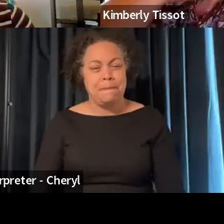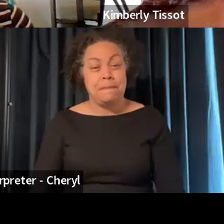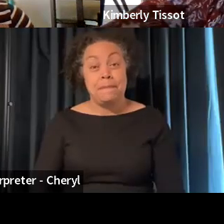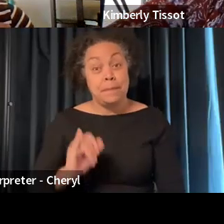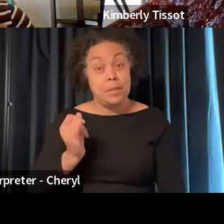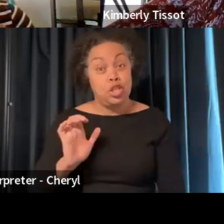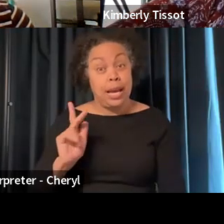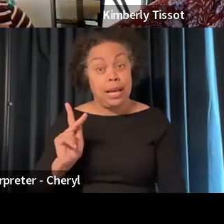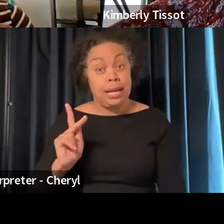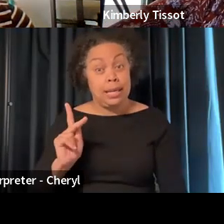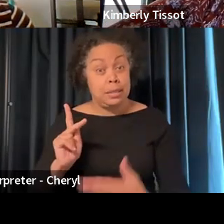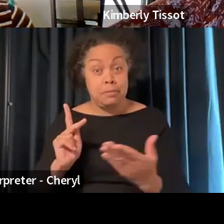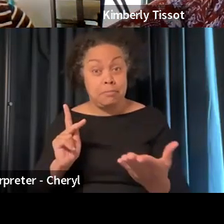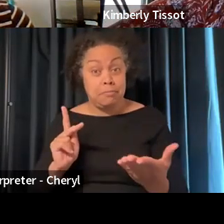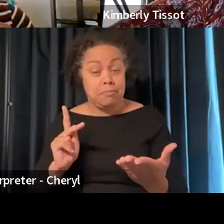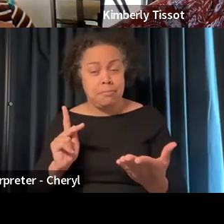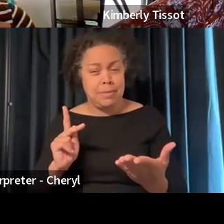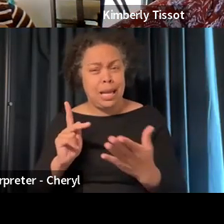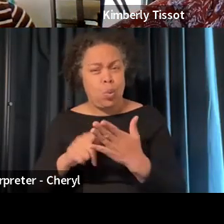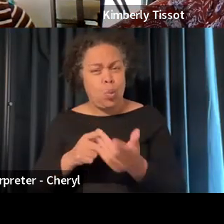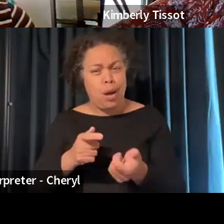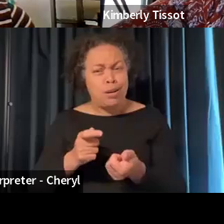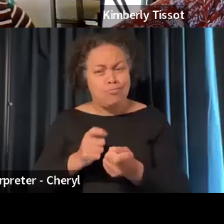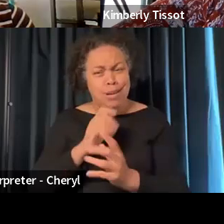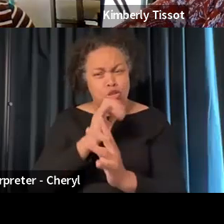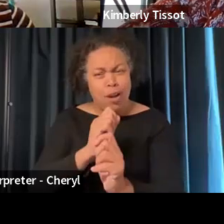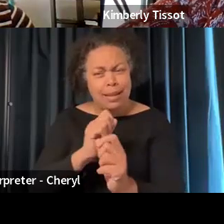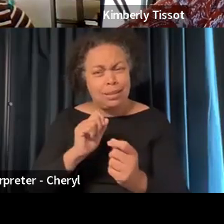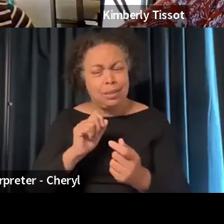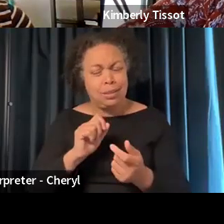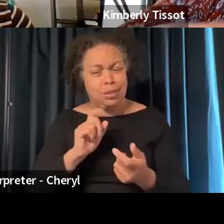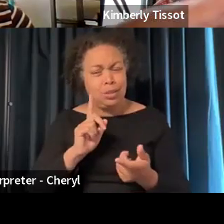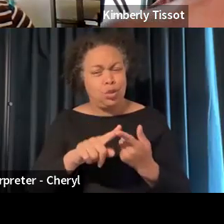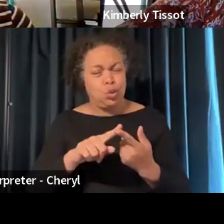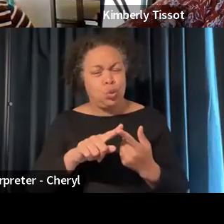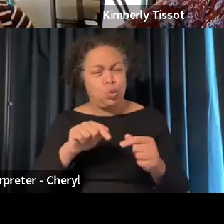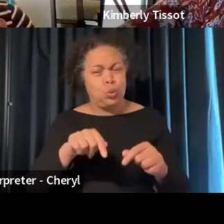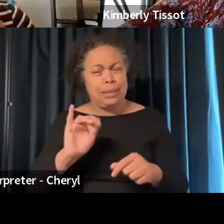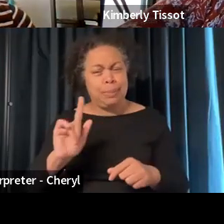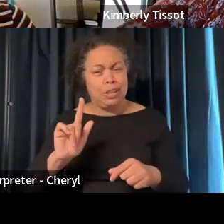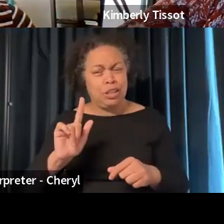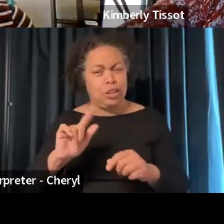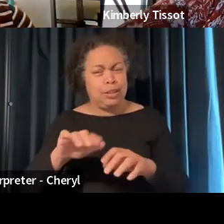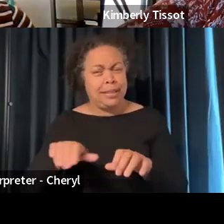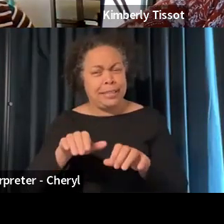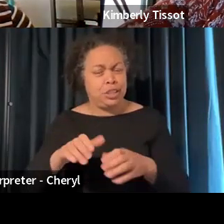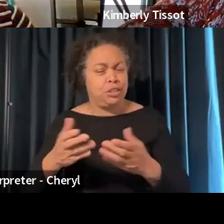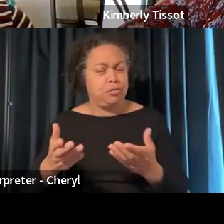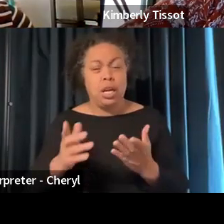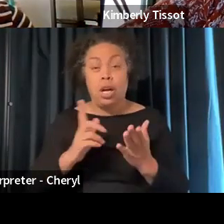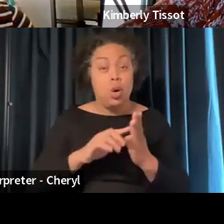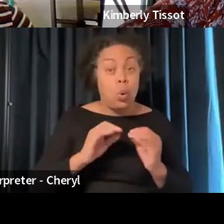Jack, what about you? What attracted you to the independent living movement? So organizations